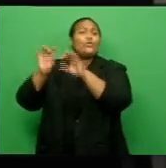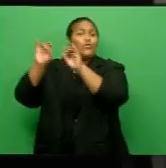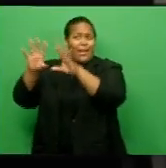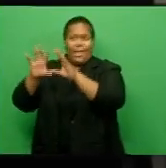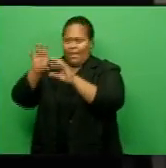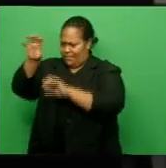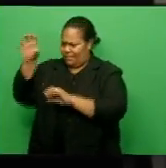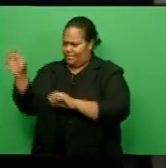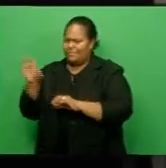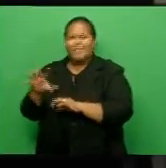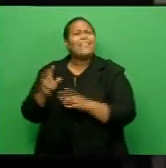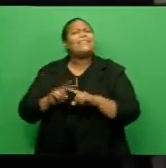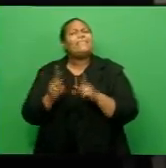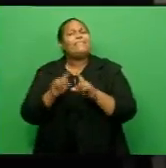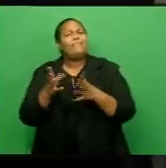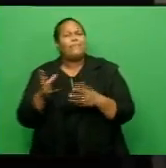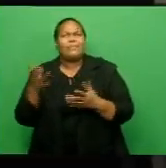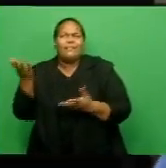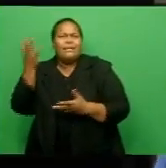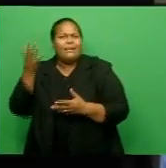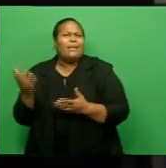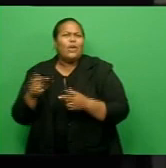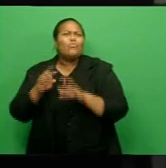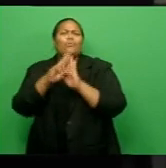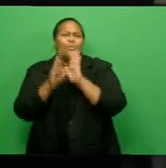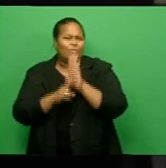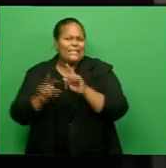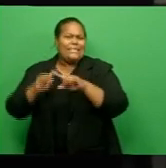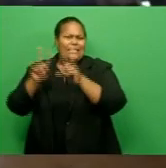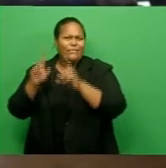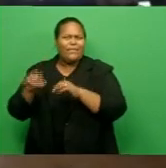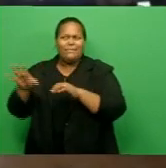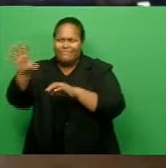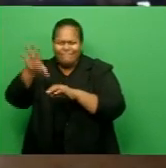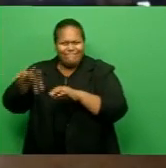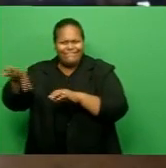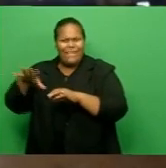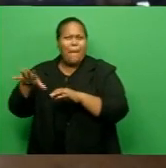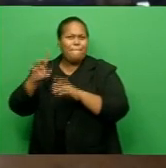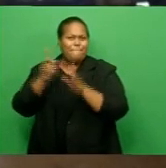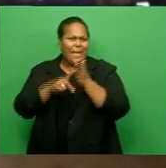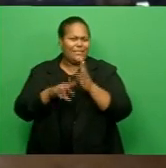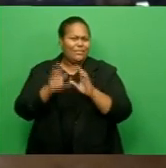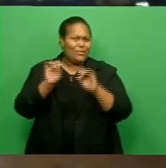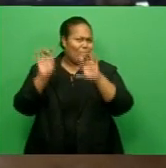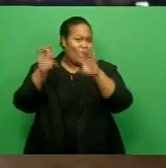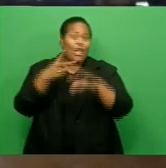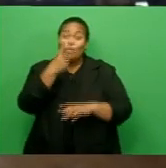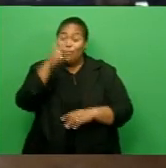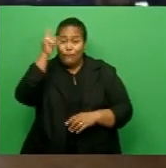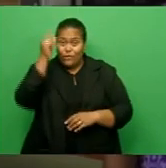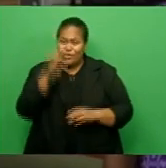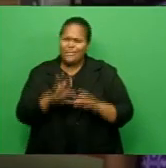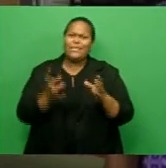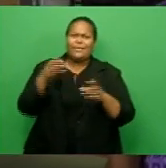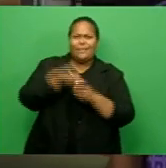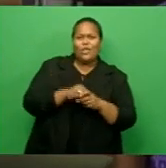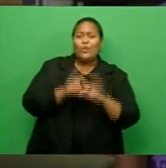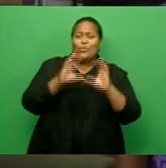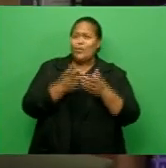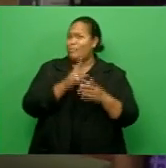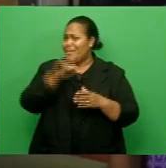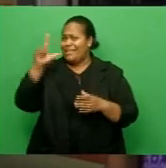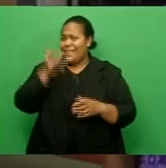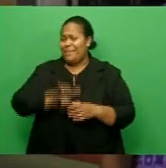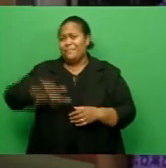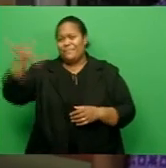of circumstances between the different states. So please adhere to that. Two Fijians who are part of the group that left yesterday have their goals